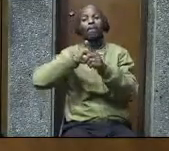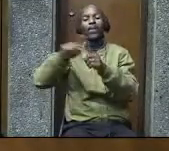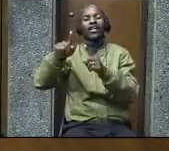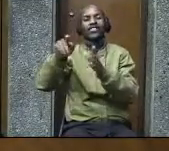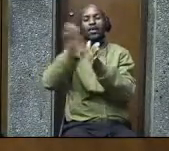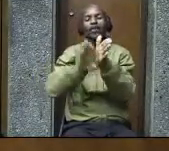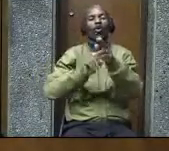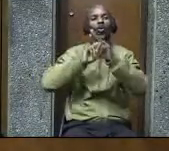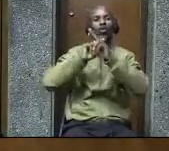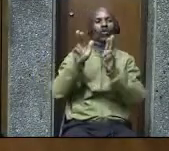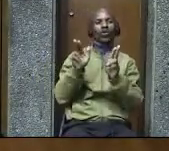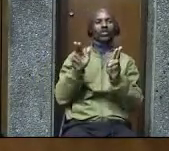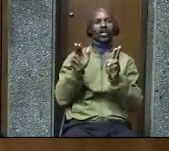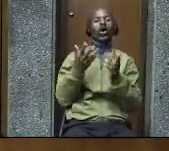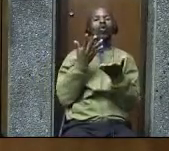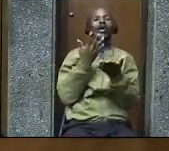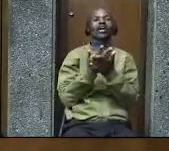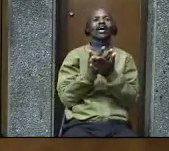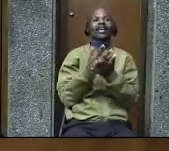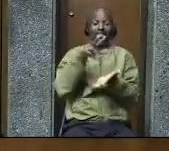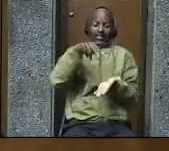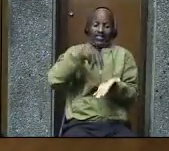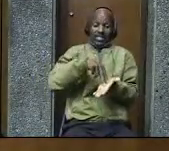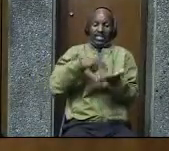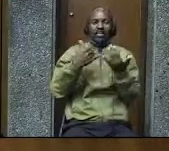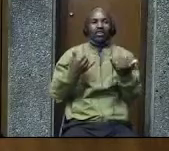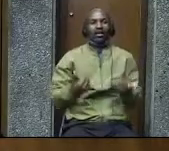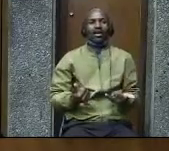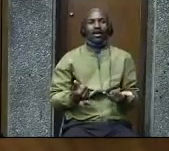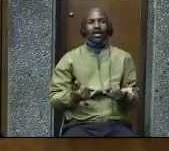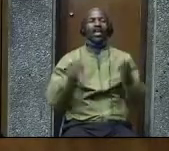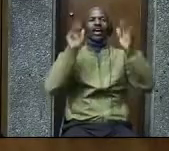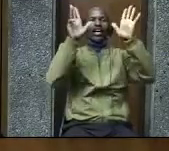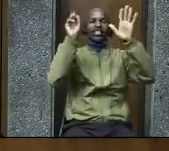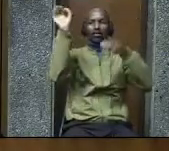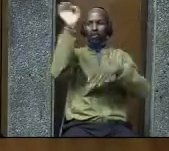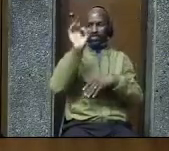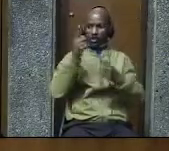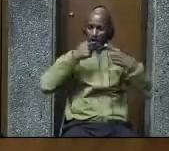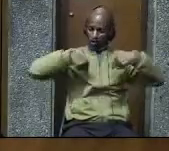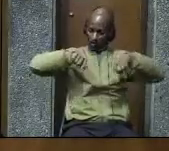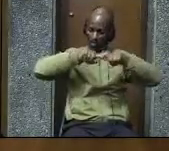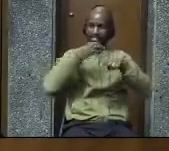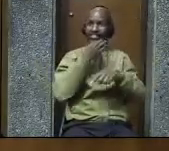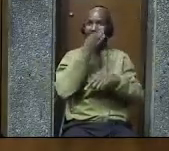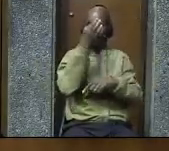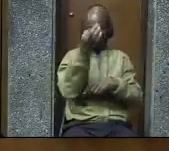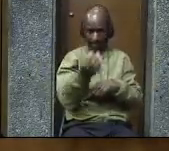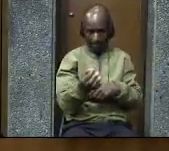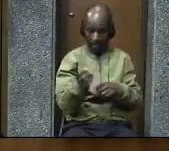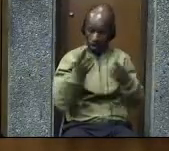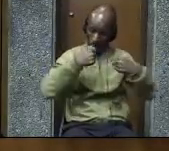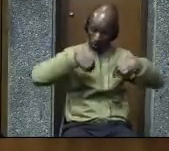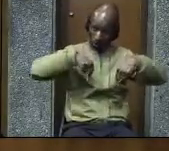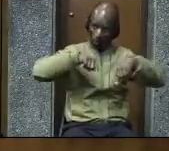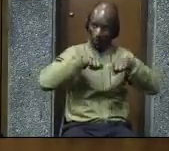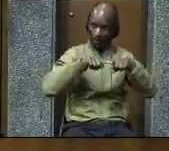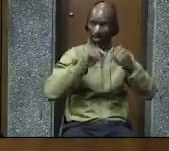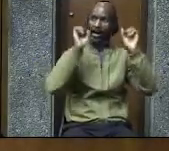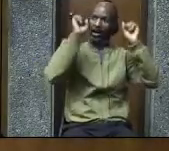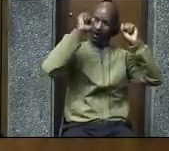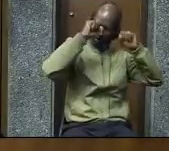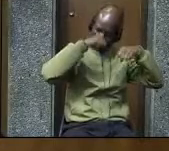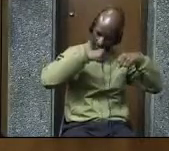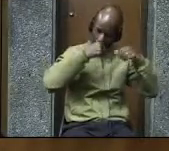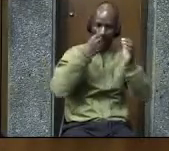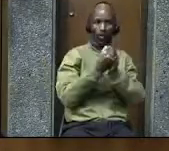bill or not. We can stand here, 90% of us saying that we agree with